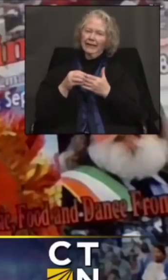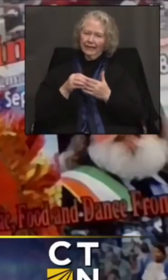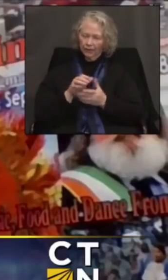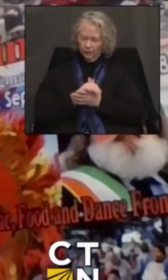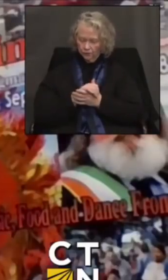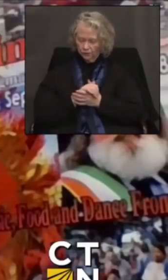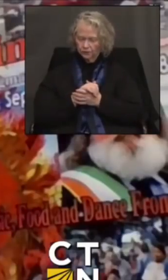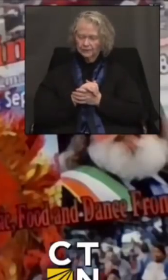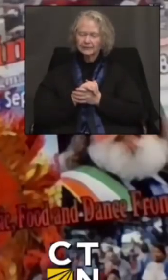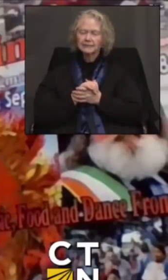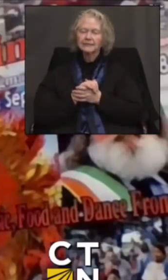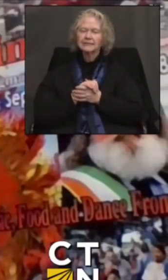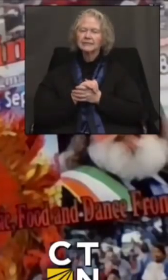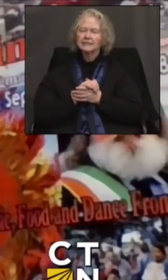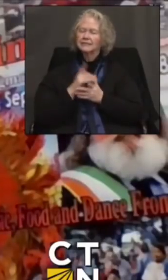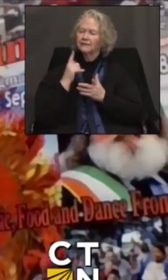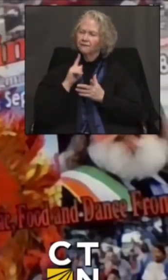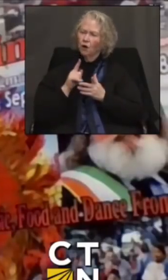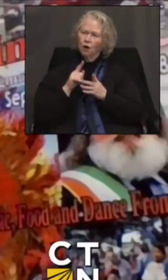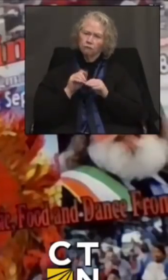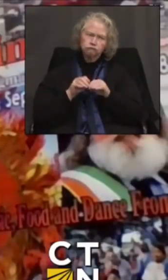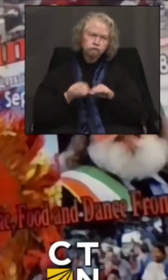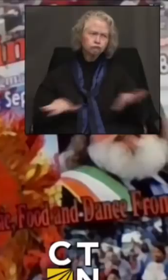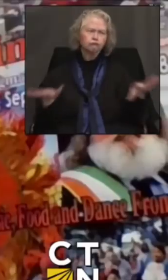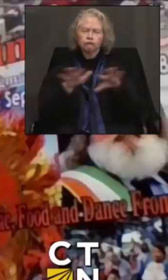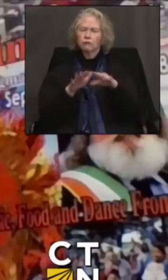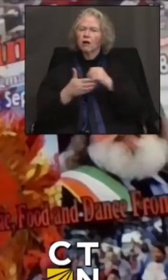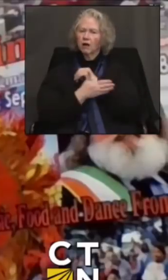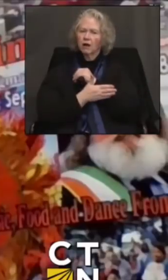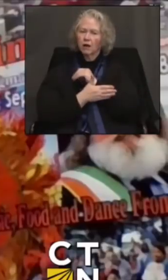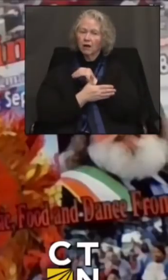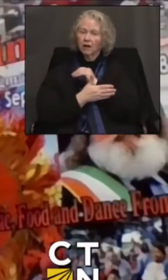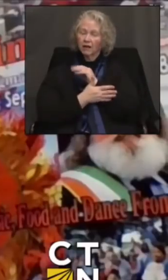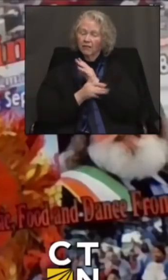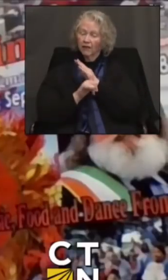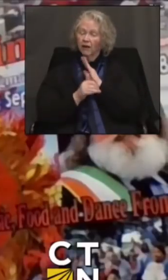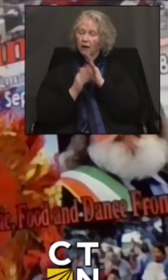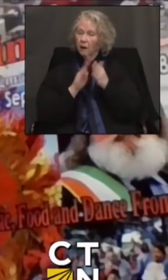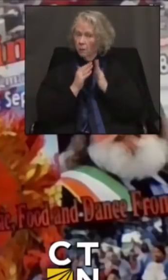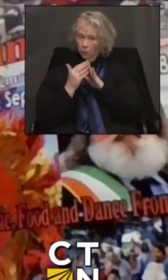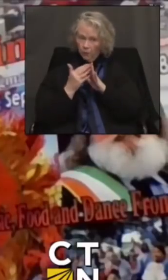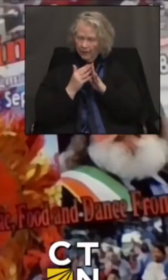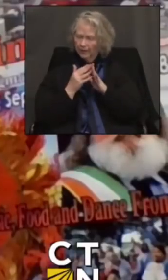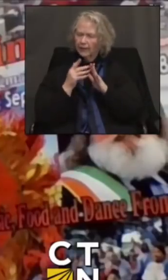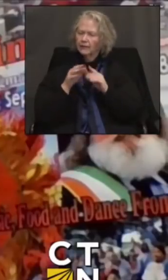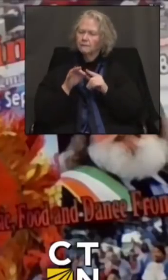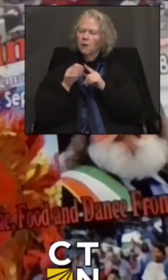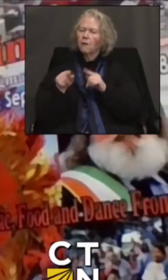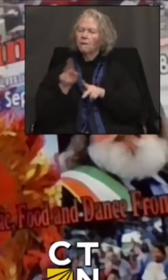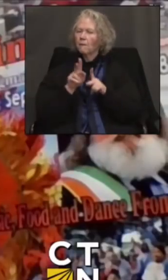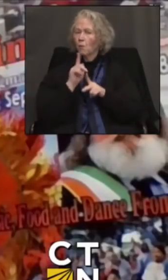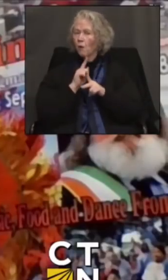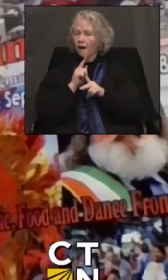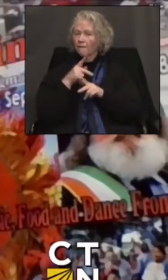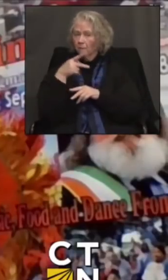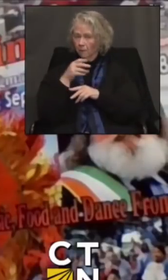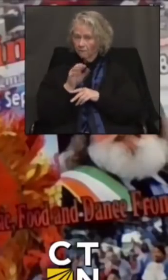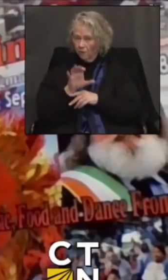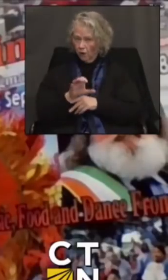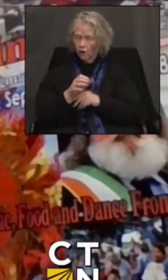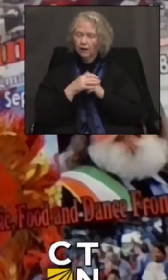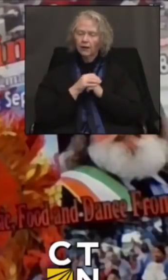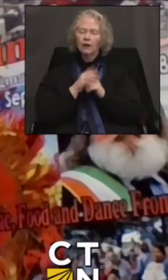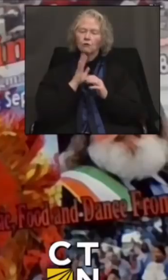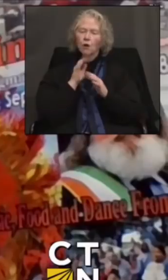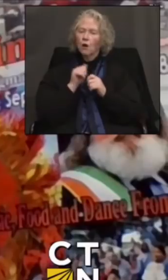to citywide coverage and especially addressing communities of color. I've had the opportunity to speak with Commissioner Gifford